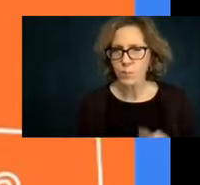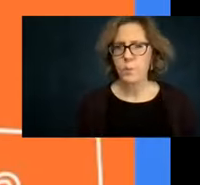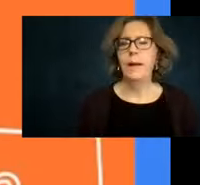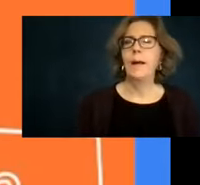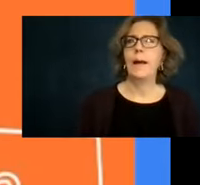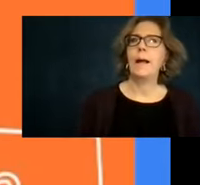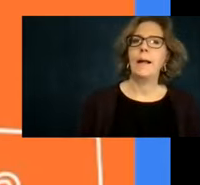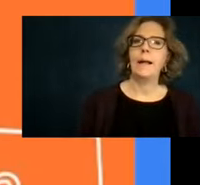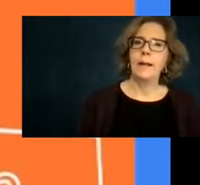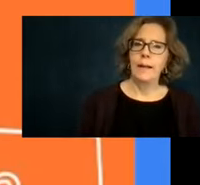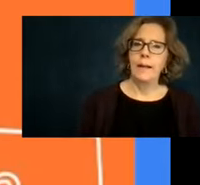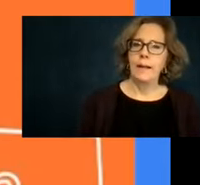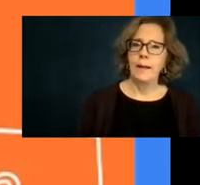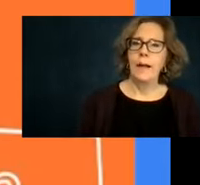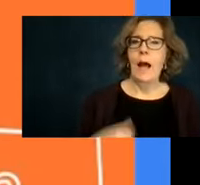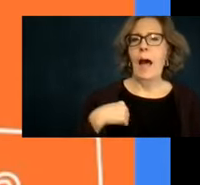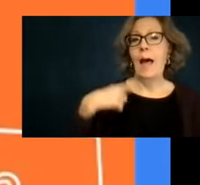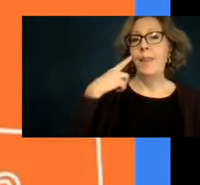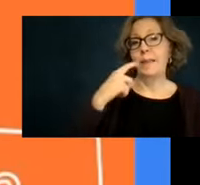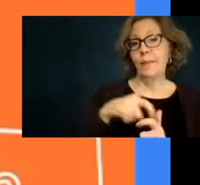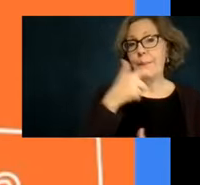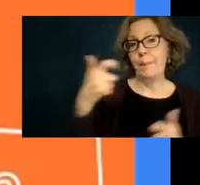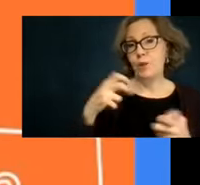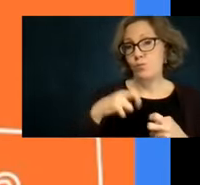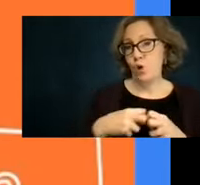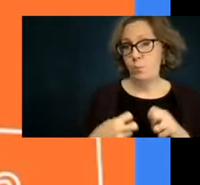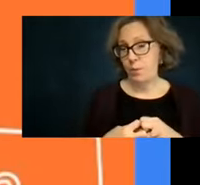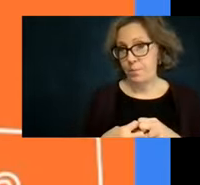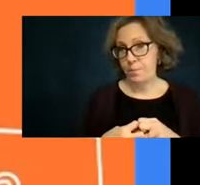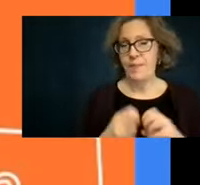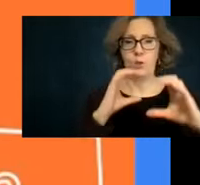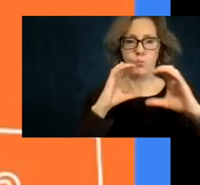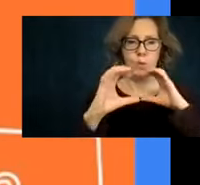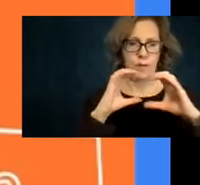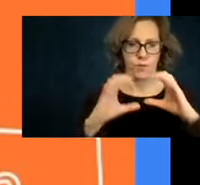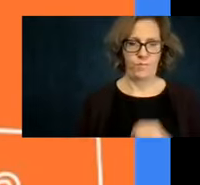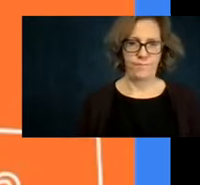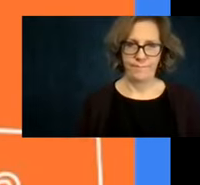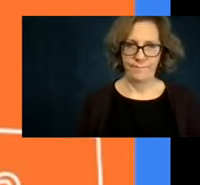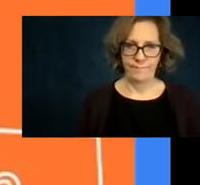I think the biggest problem is communication.